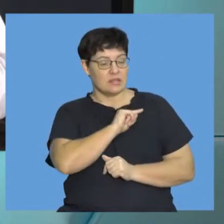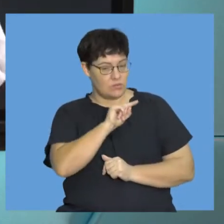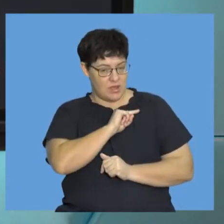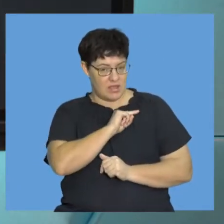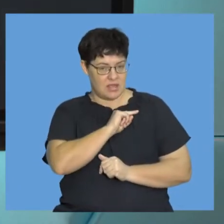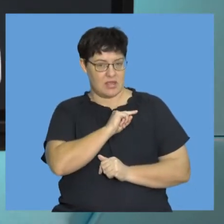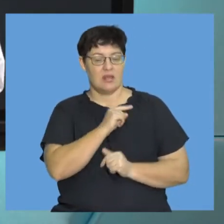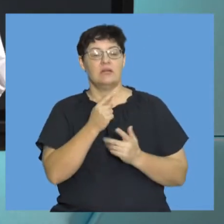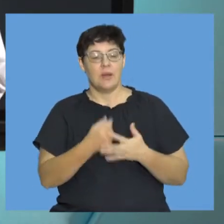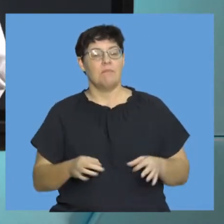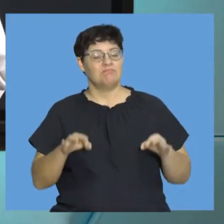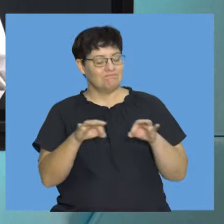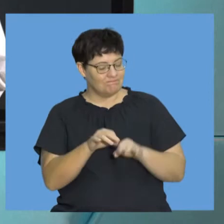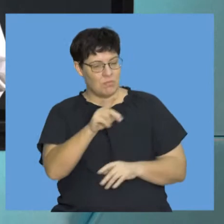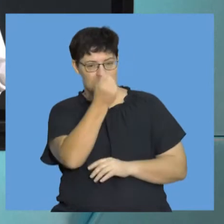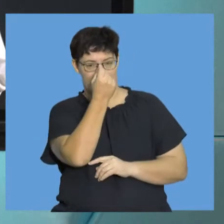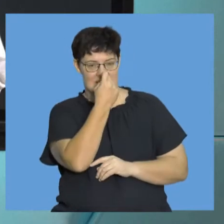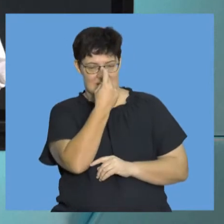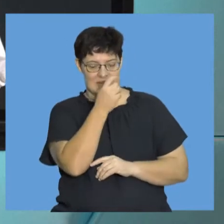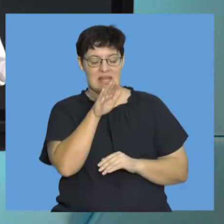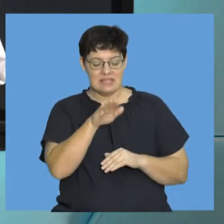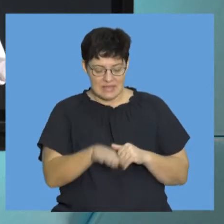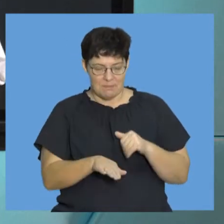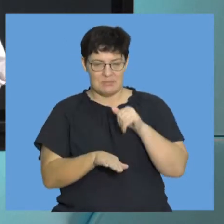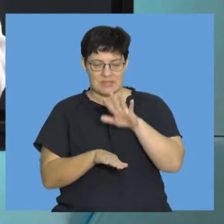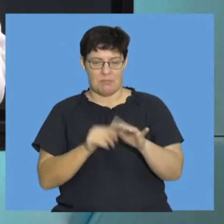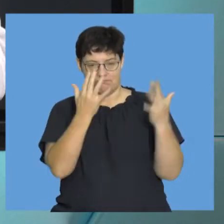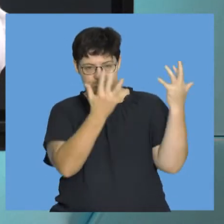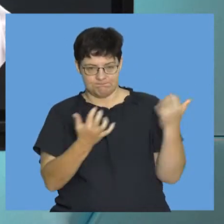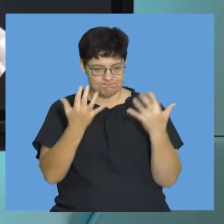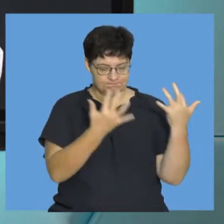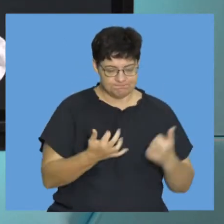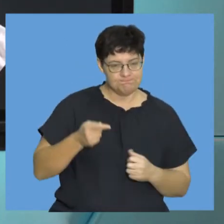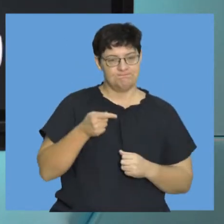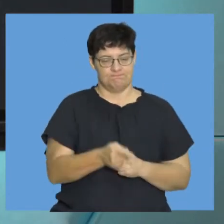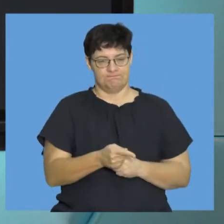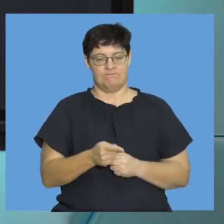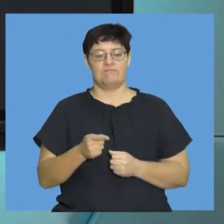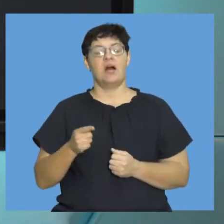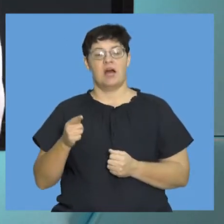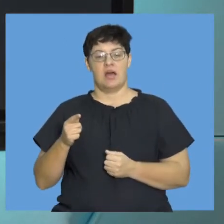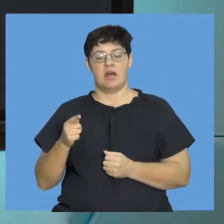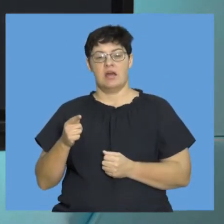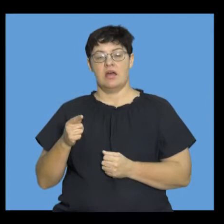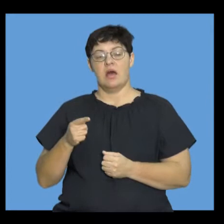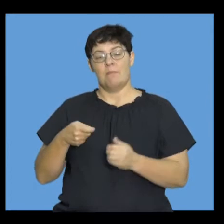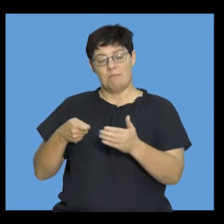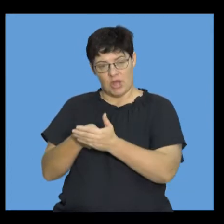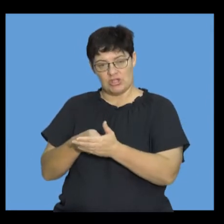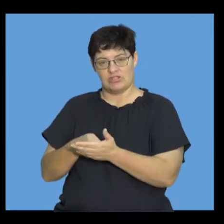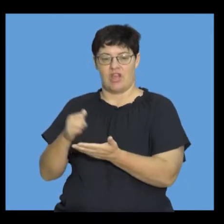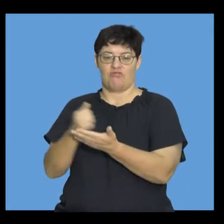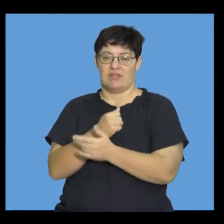of understanding the steps in calculating the credit purchases figure.